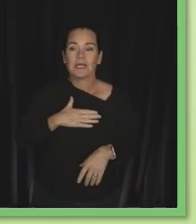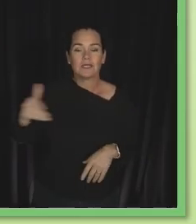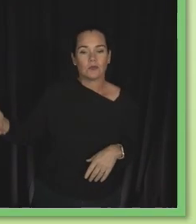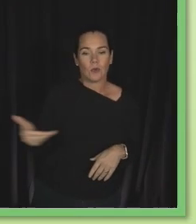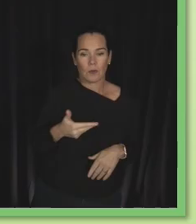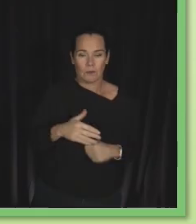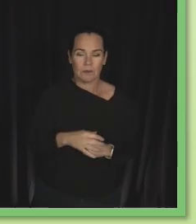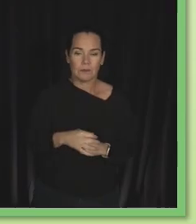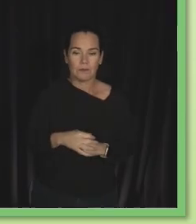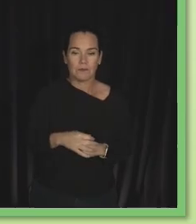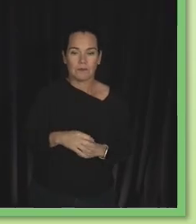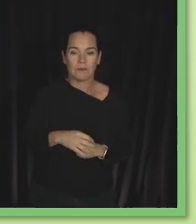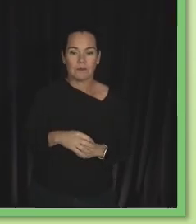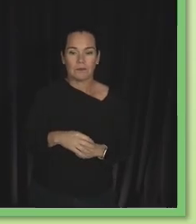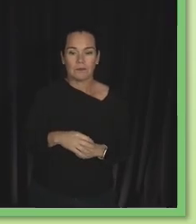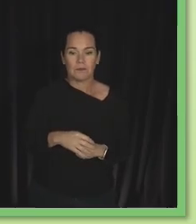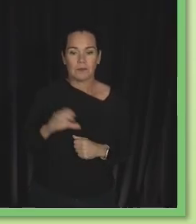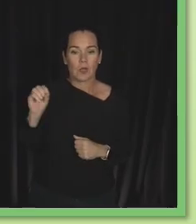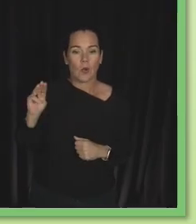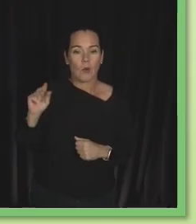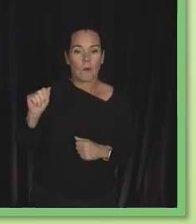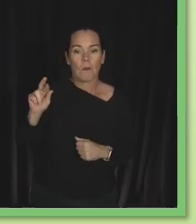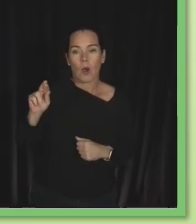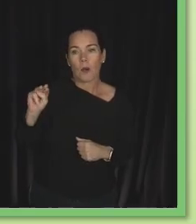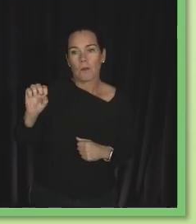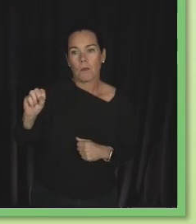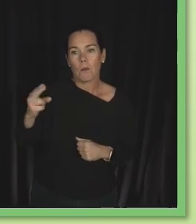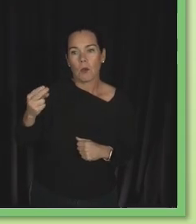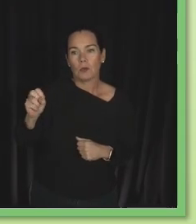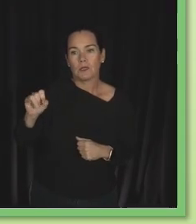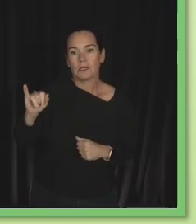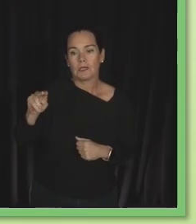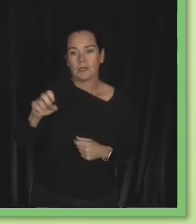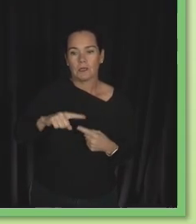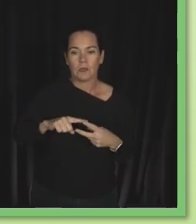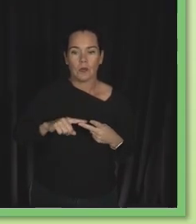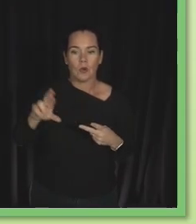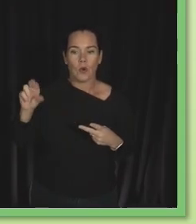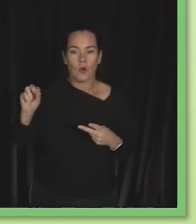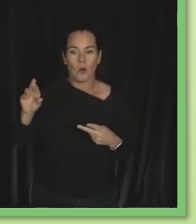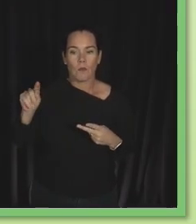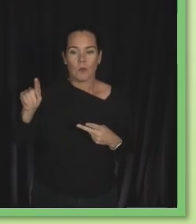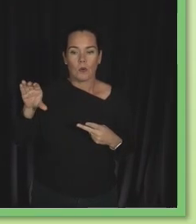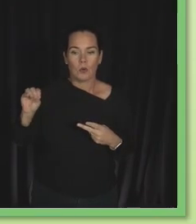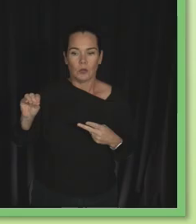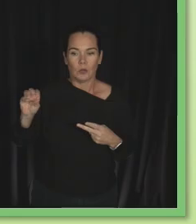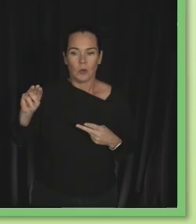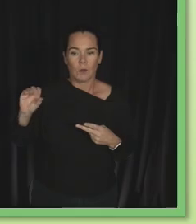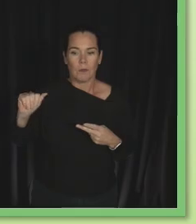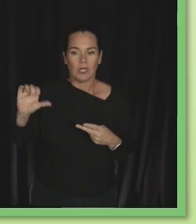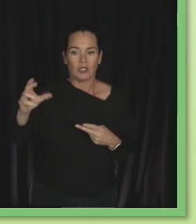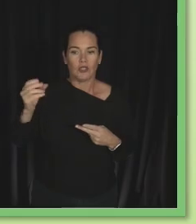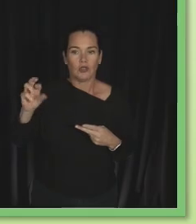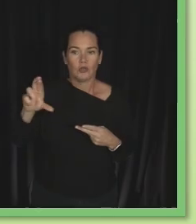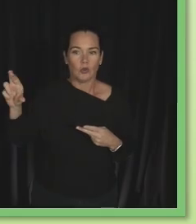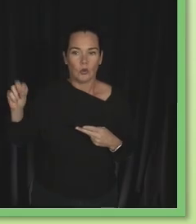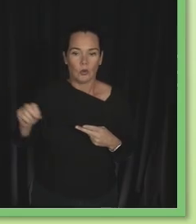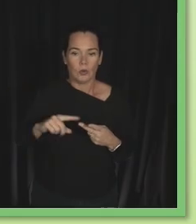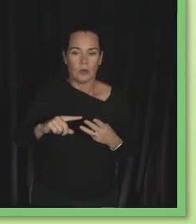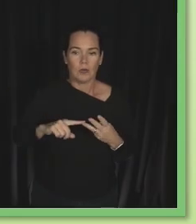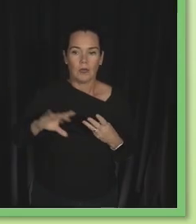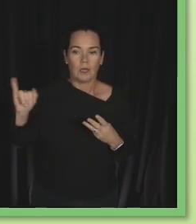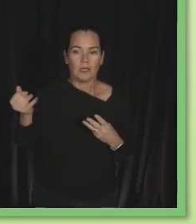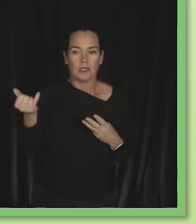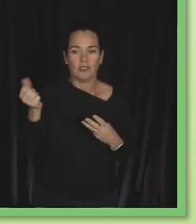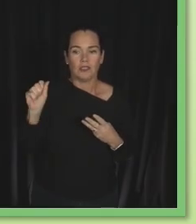stage Omar, Mohsine, Roberto, Machorro, Jayson,